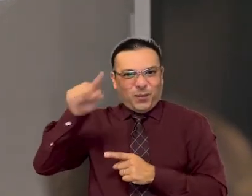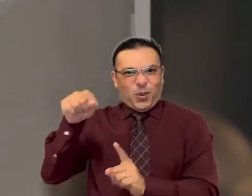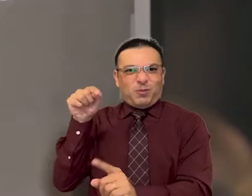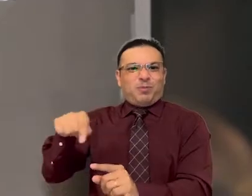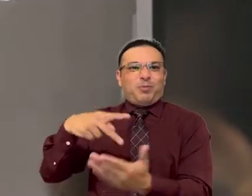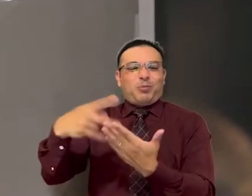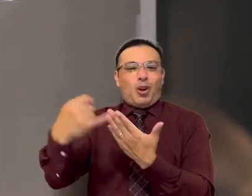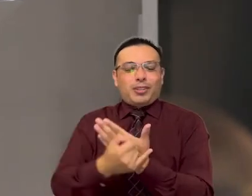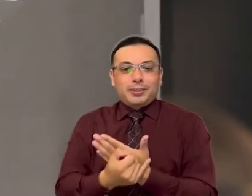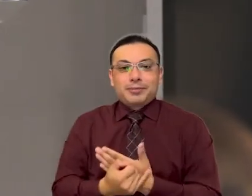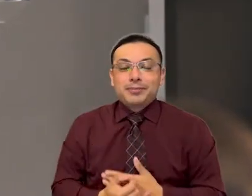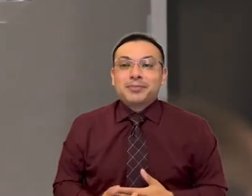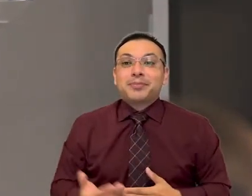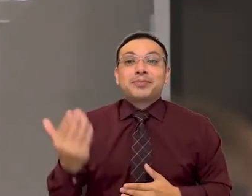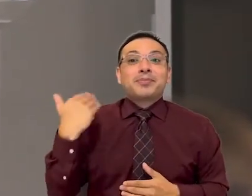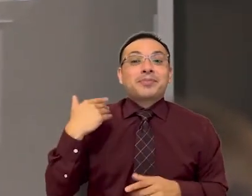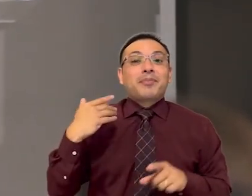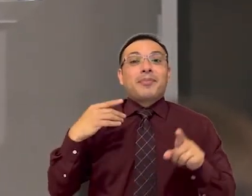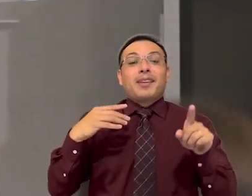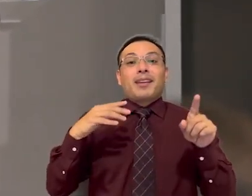more exciting for me.